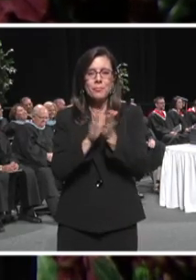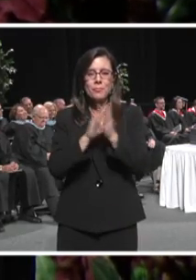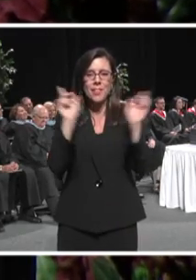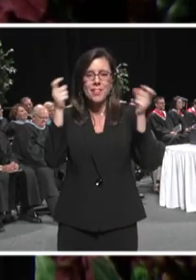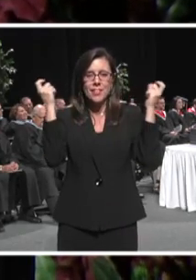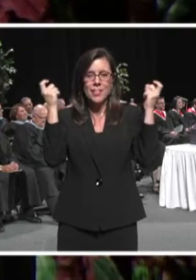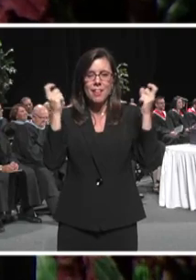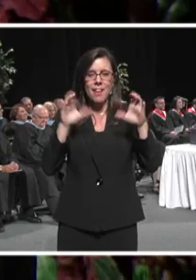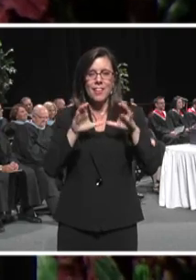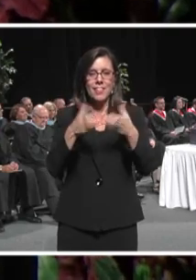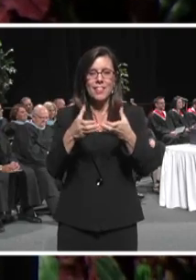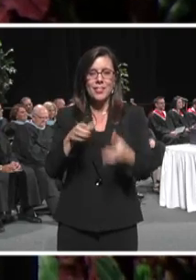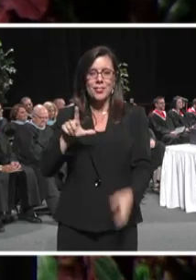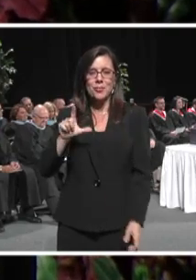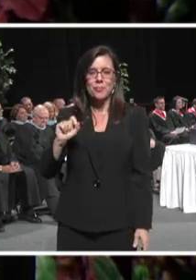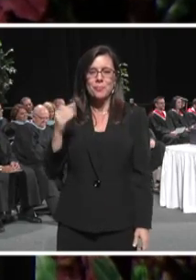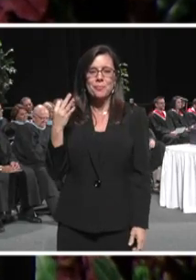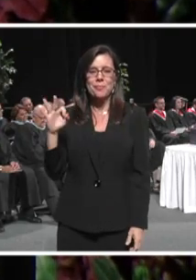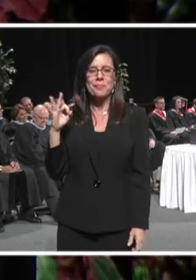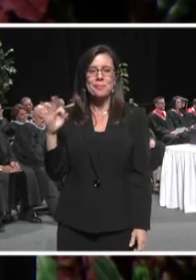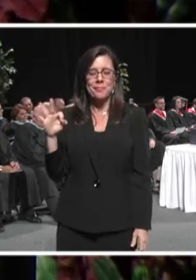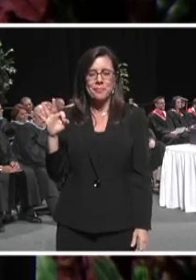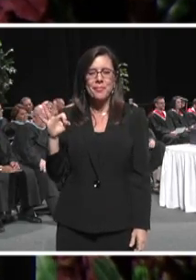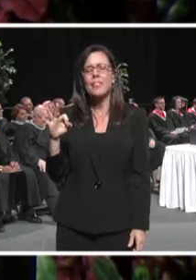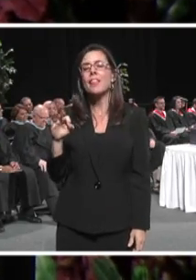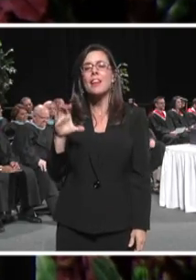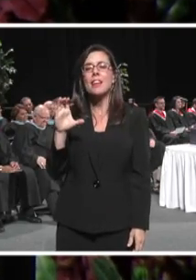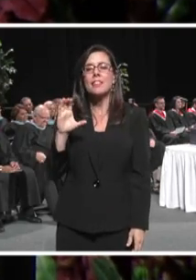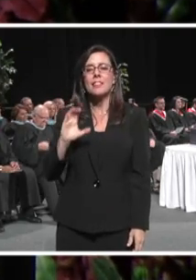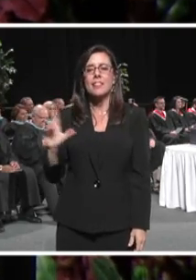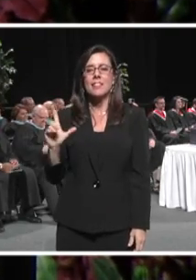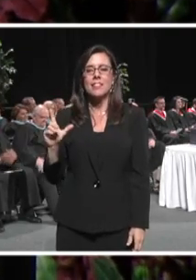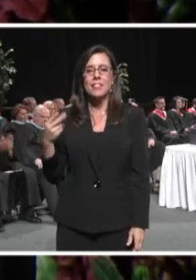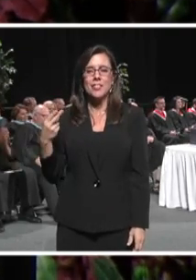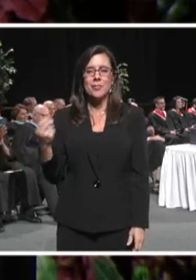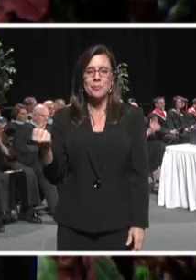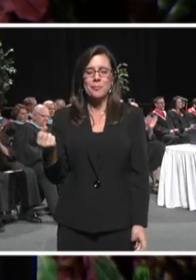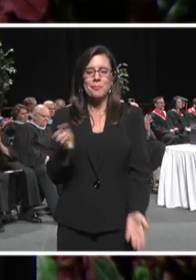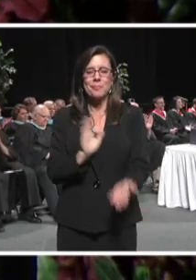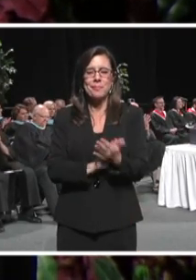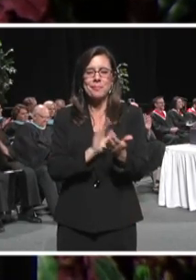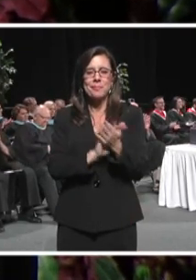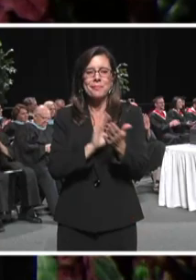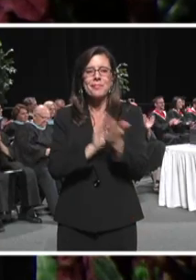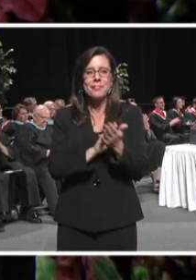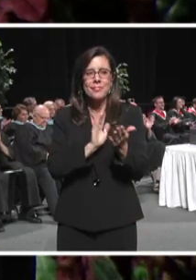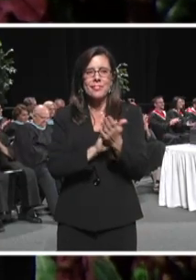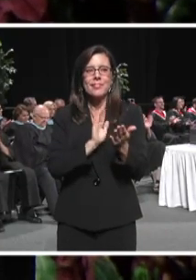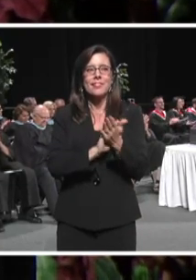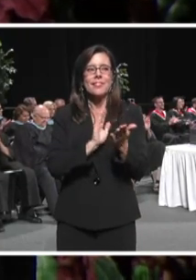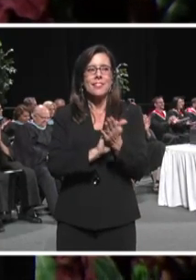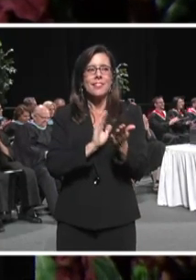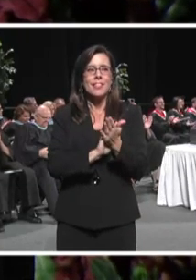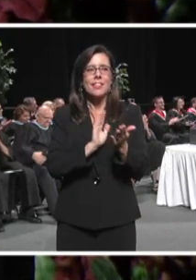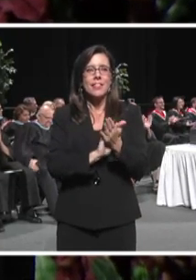celebrate the class of 2019 of Cypress Lakes High School.